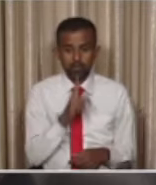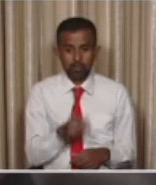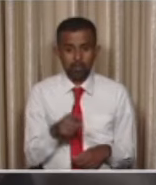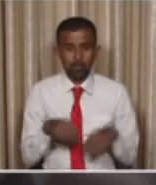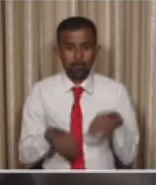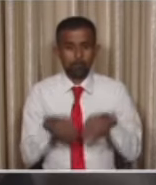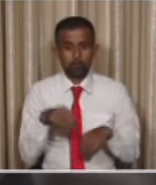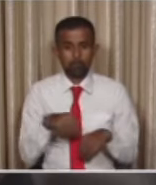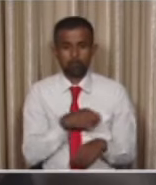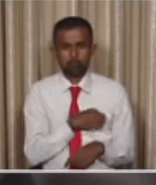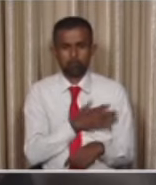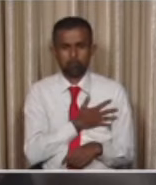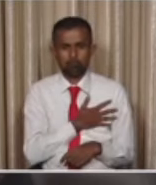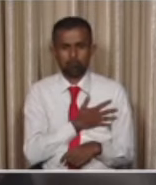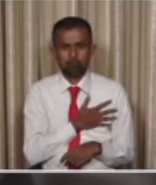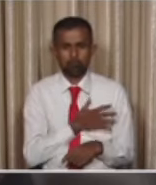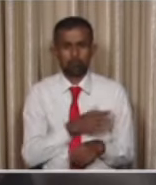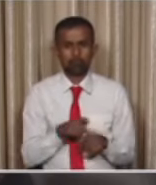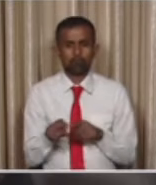principles.